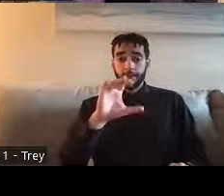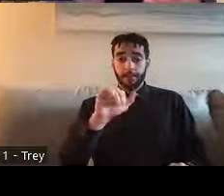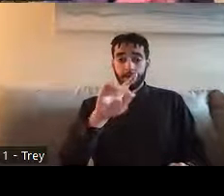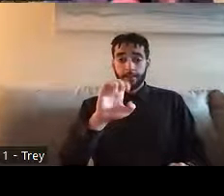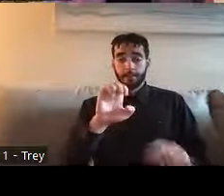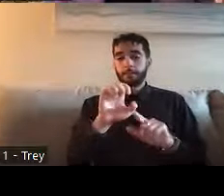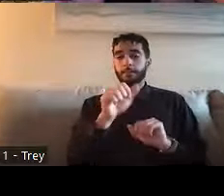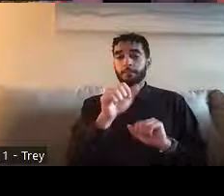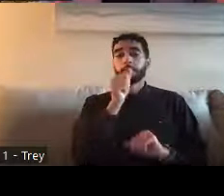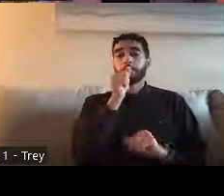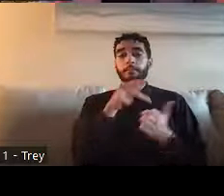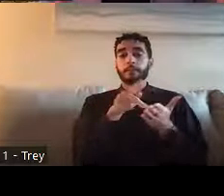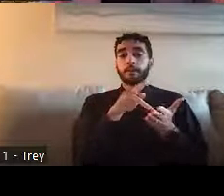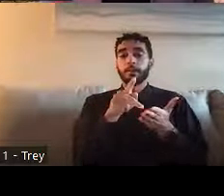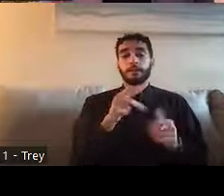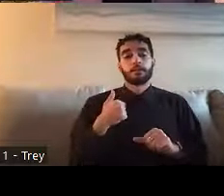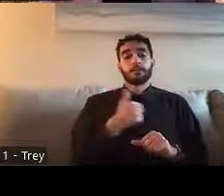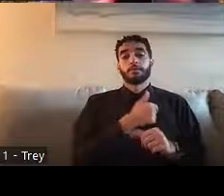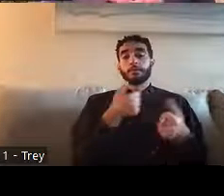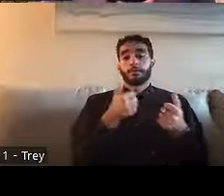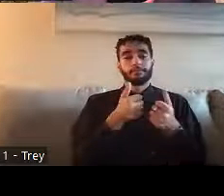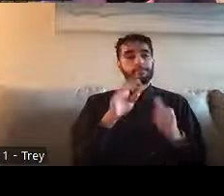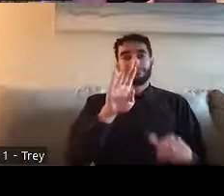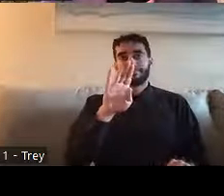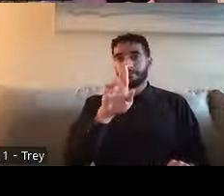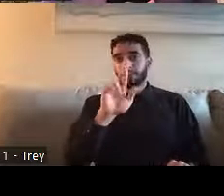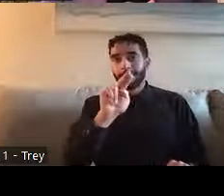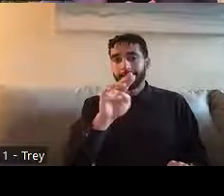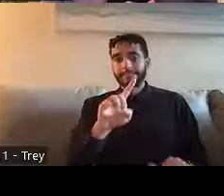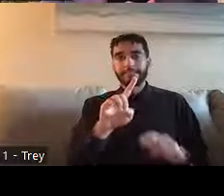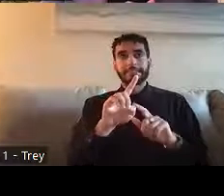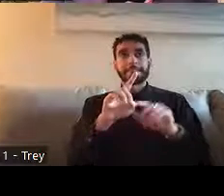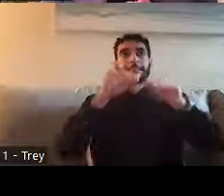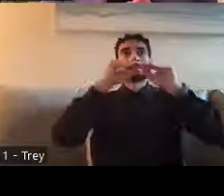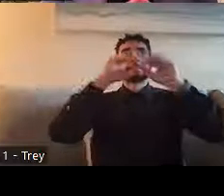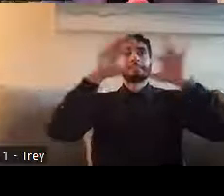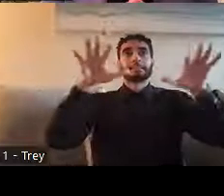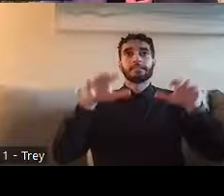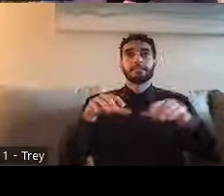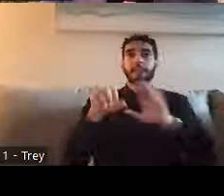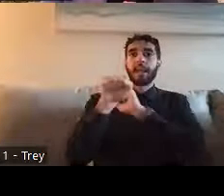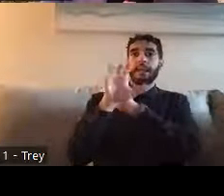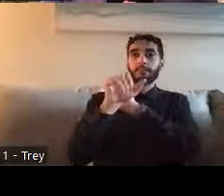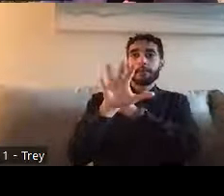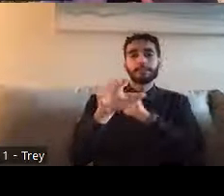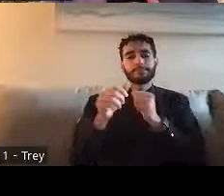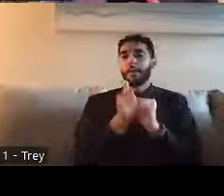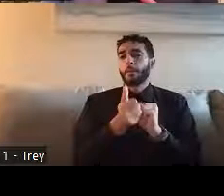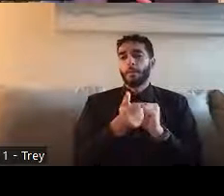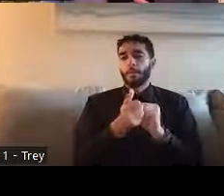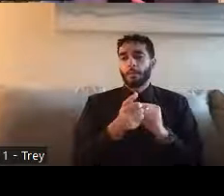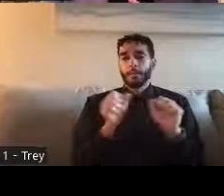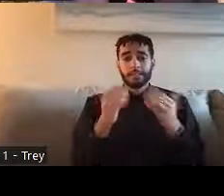And then how do we brand and communicate out this network so that it's easier for everyone to understand